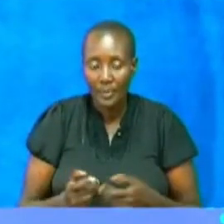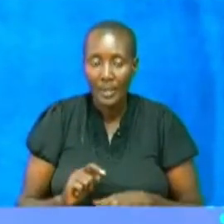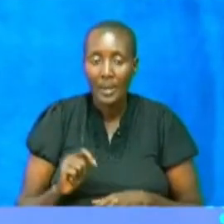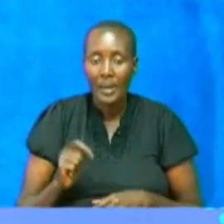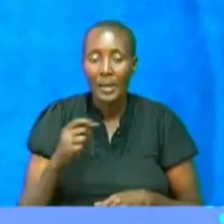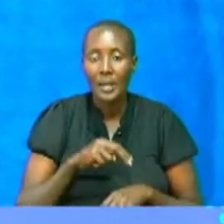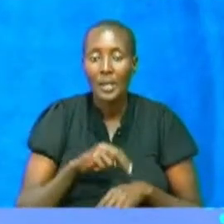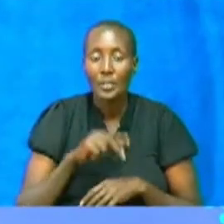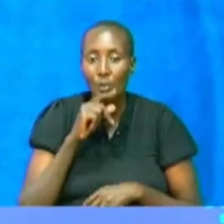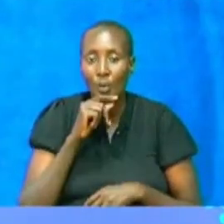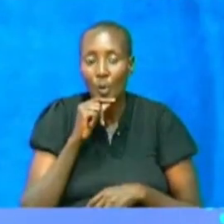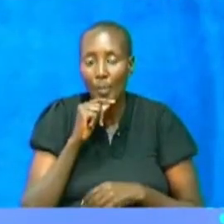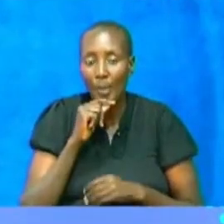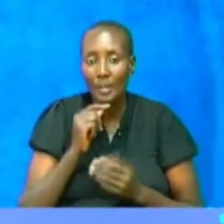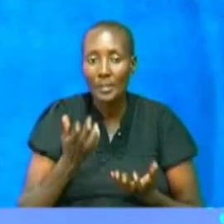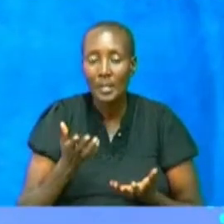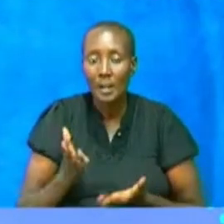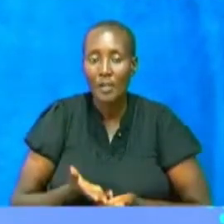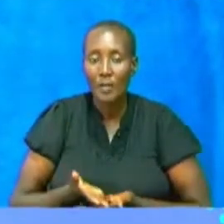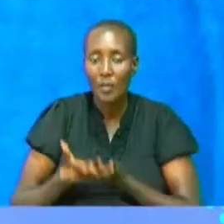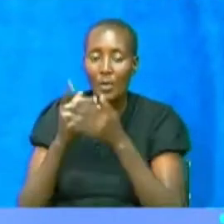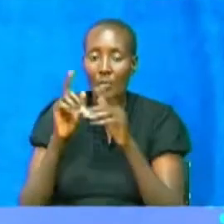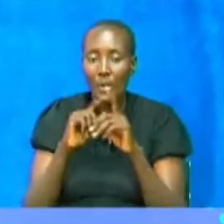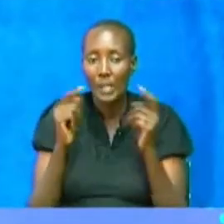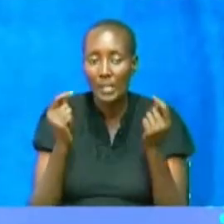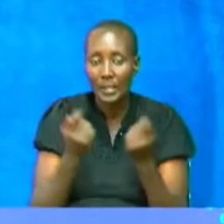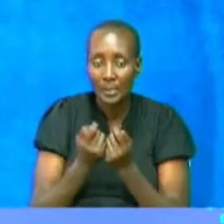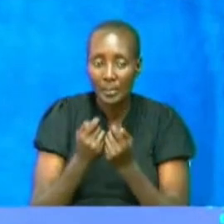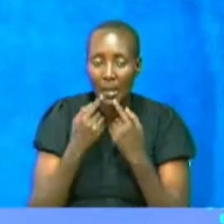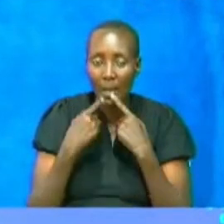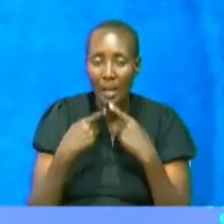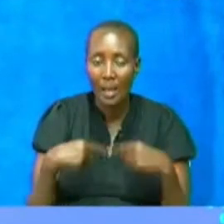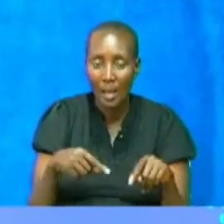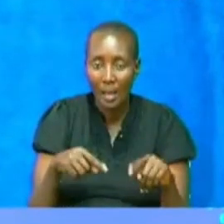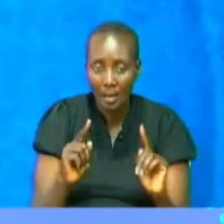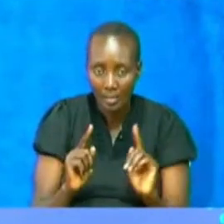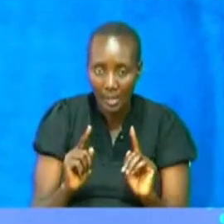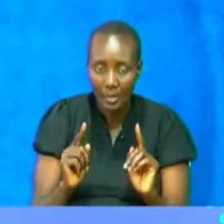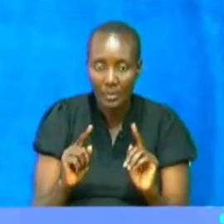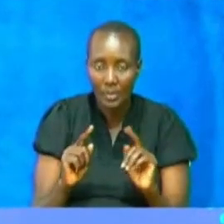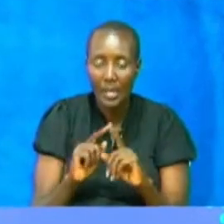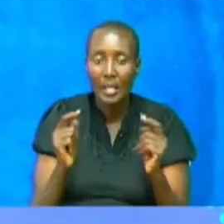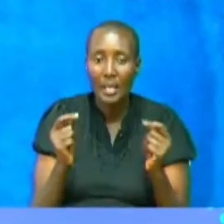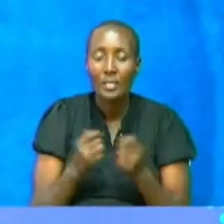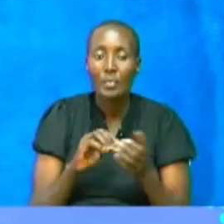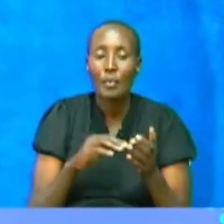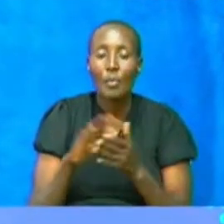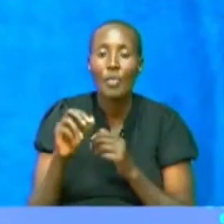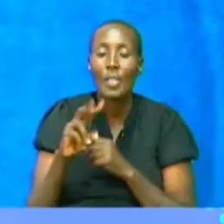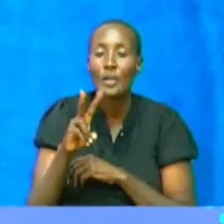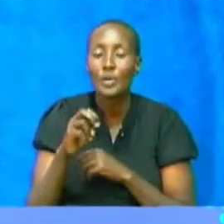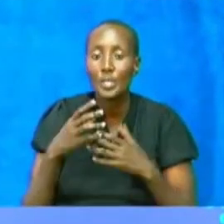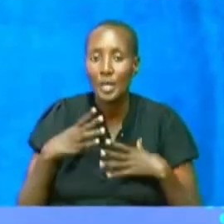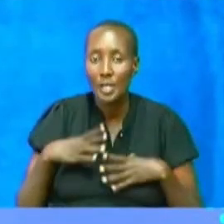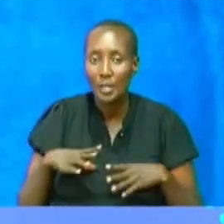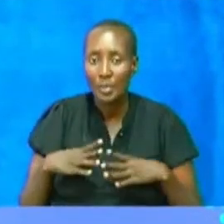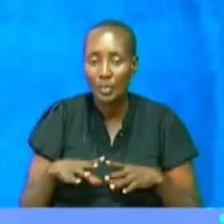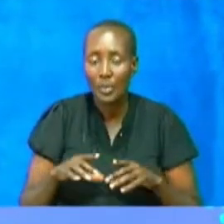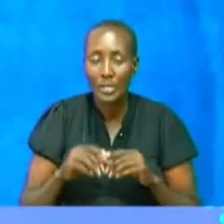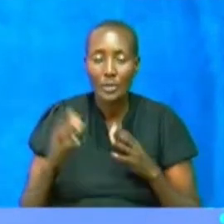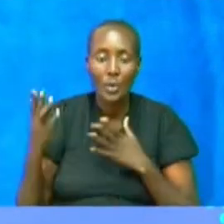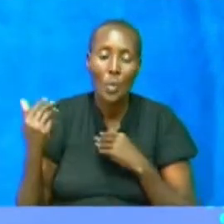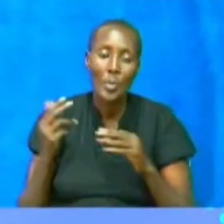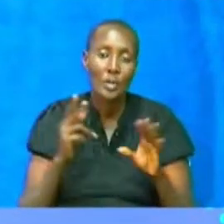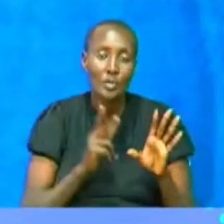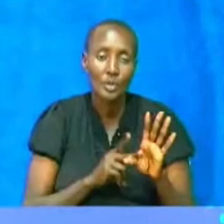Kenya national men's volleyball team head coach Gideon Tarus has announced a provisional squad of over 20 players that will be seeking to